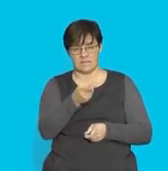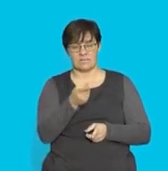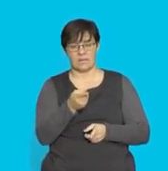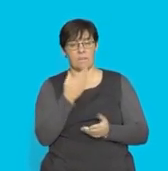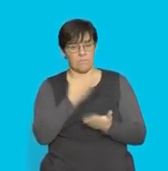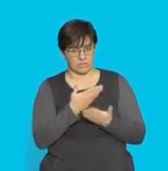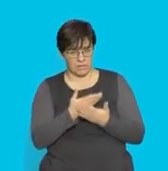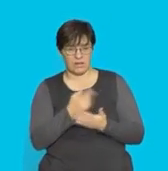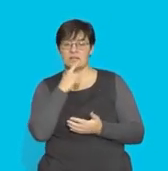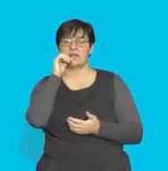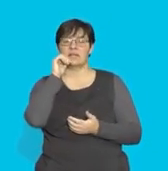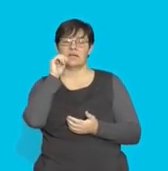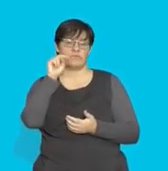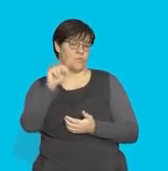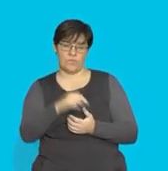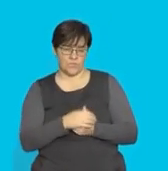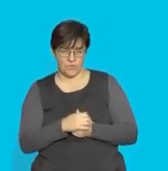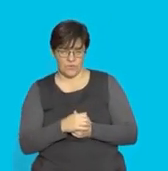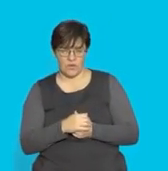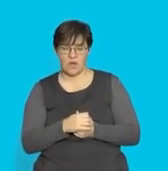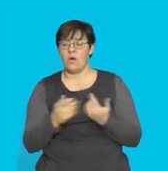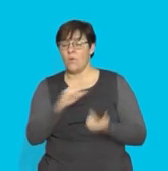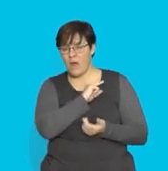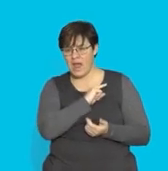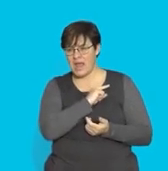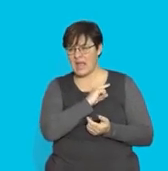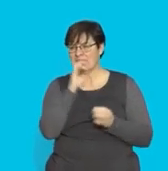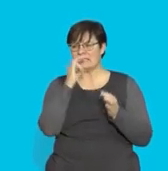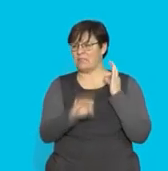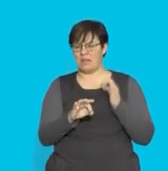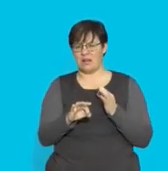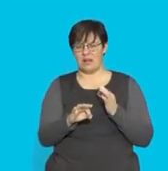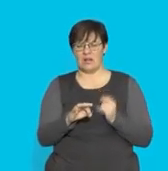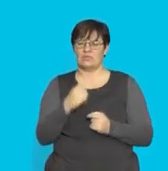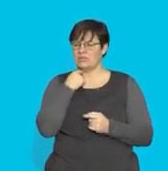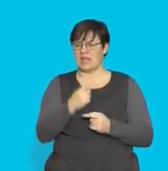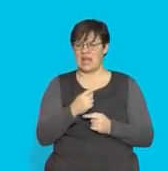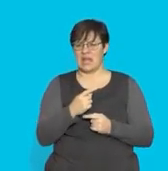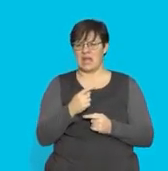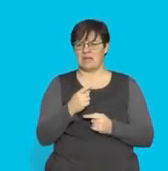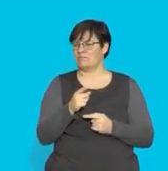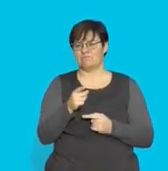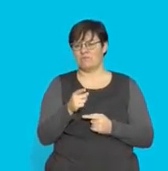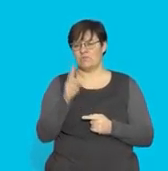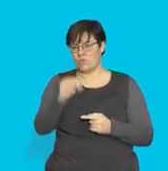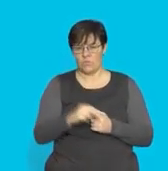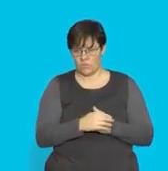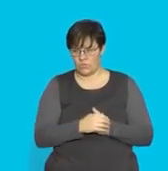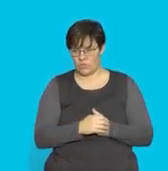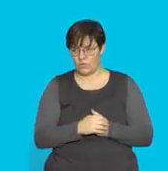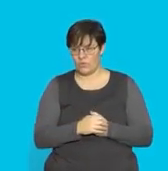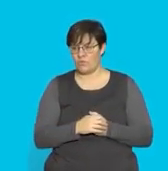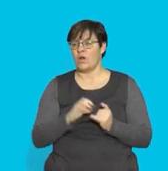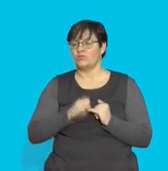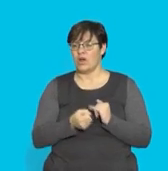the answer would be, is it possible? The answer is no. And I know that it's not simple enough to be able to settle for